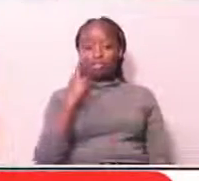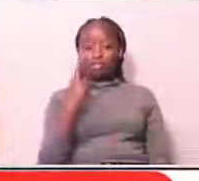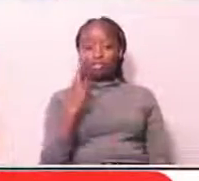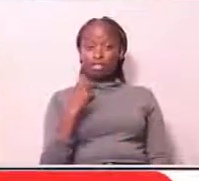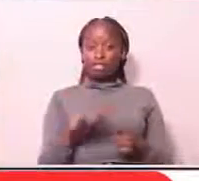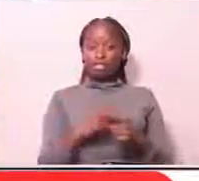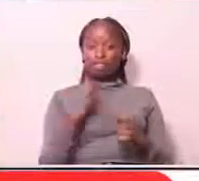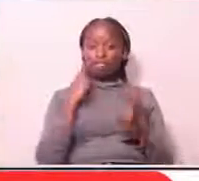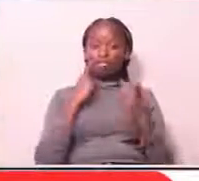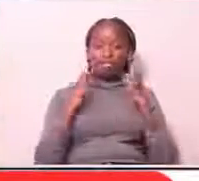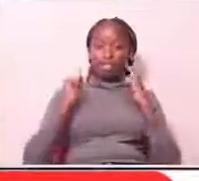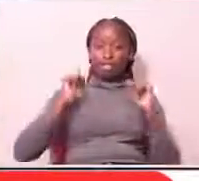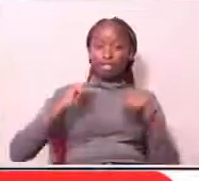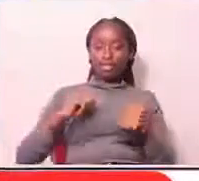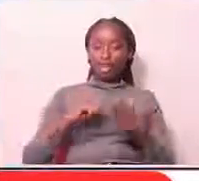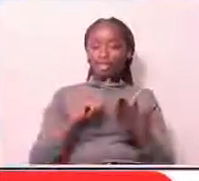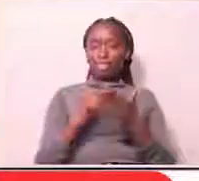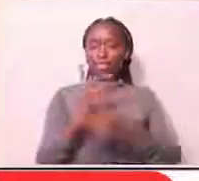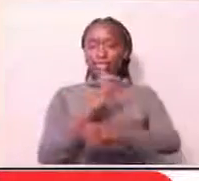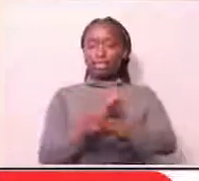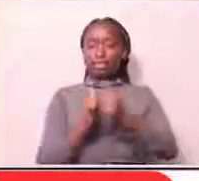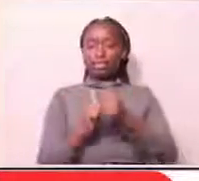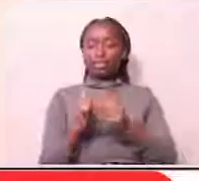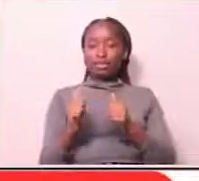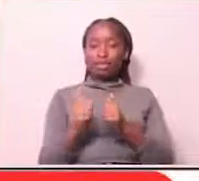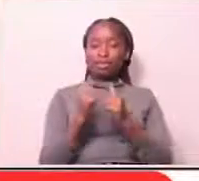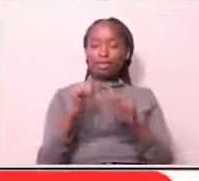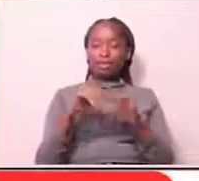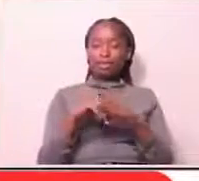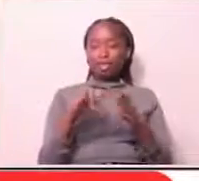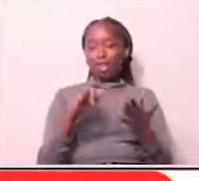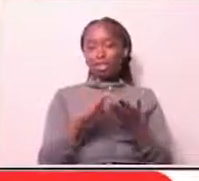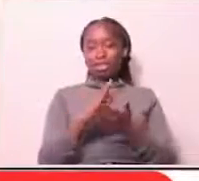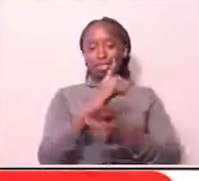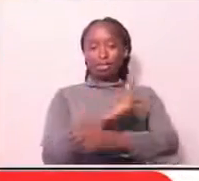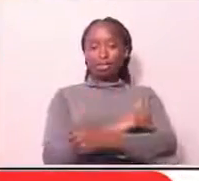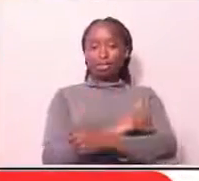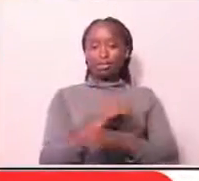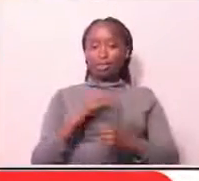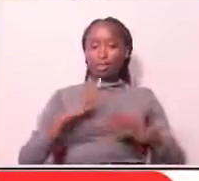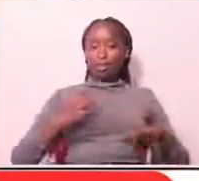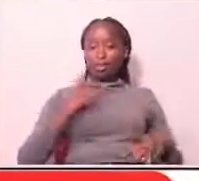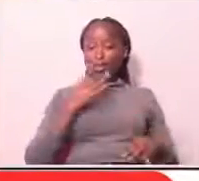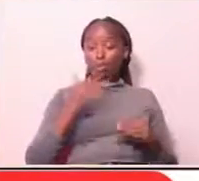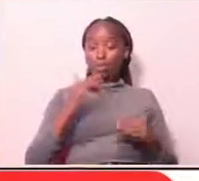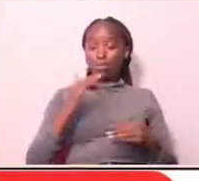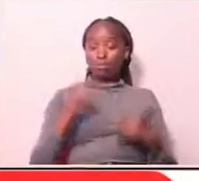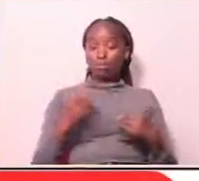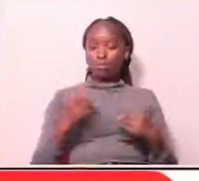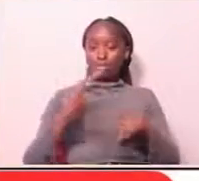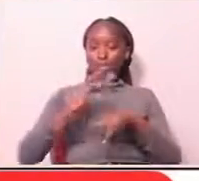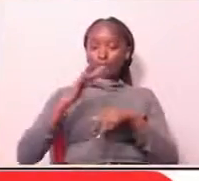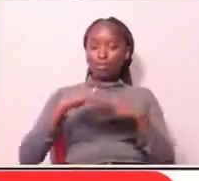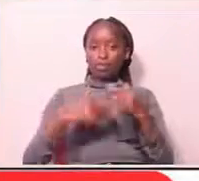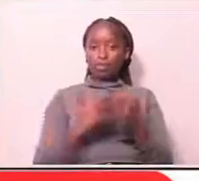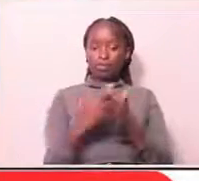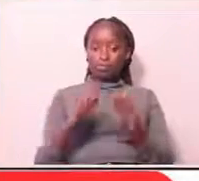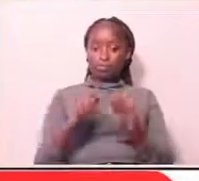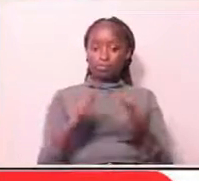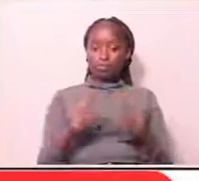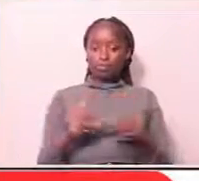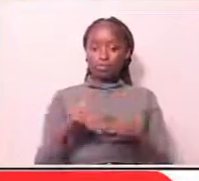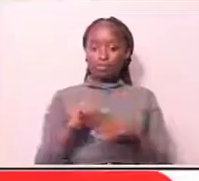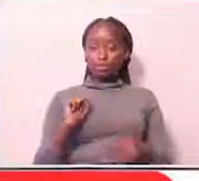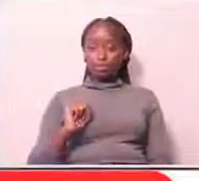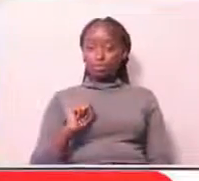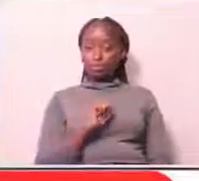kind of the thing, which happened in 1998. Manusura na waathiriwa wamefika mbele ya kamati maalum ya seneti inayopania